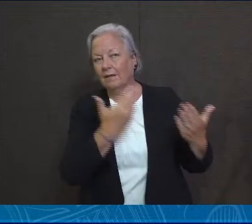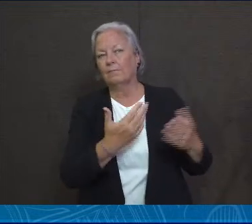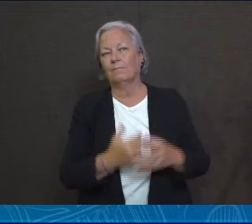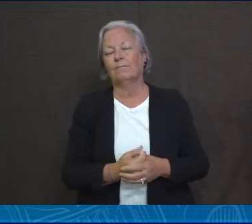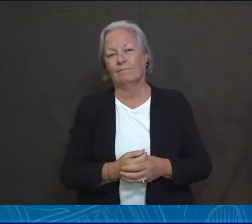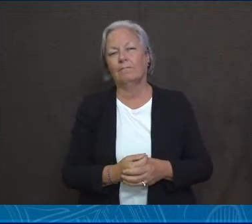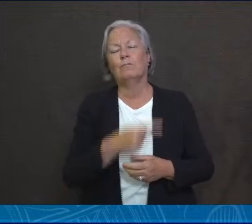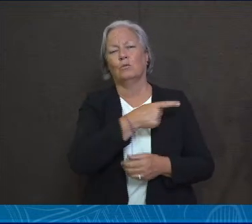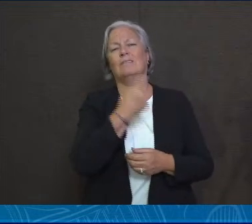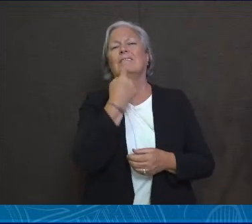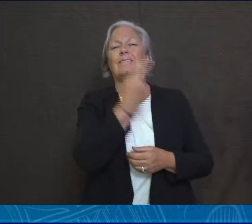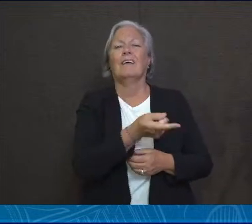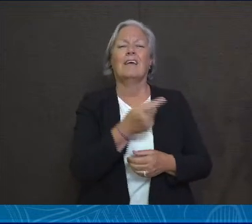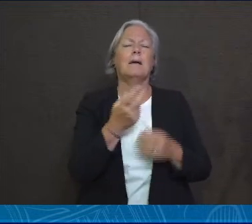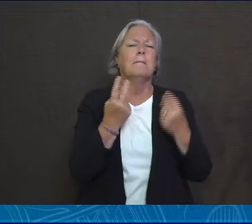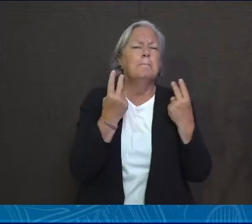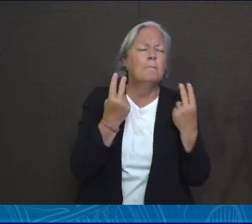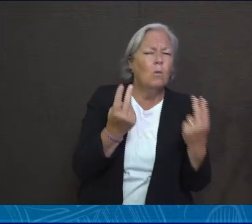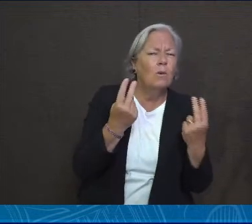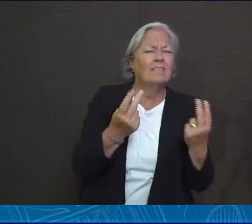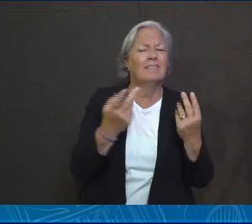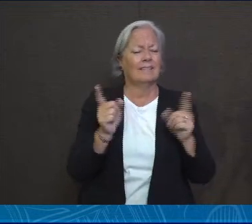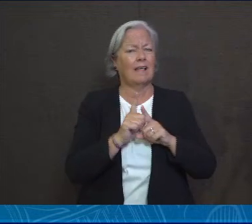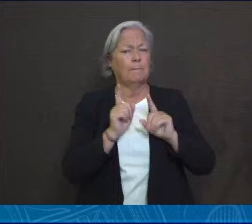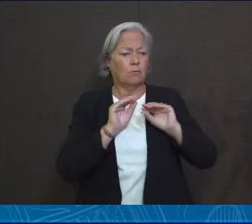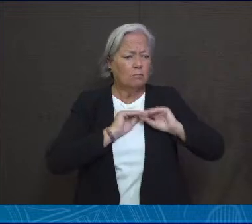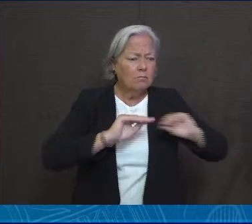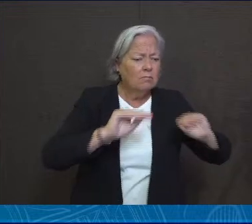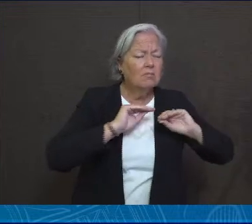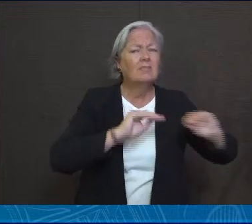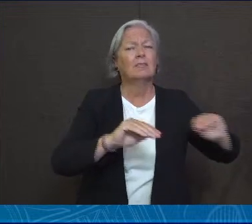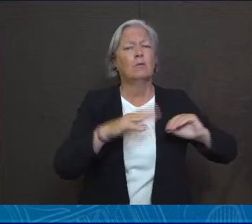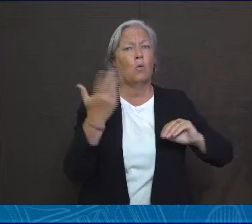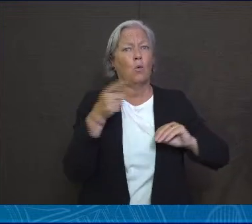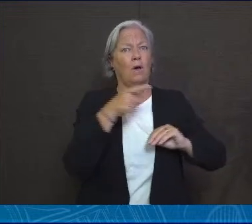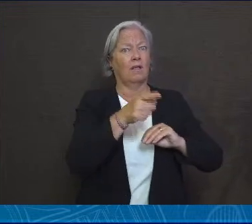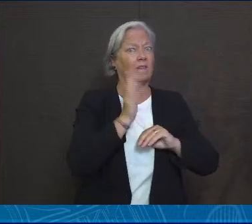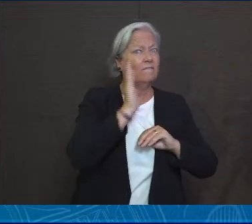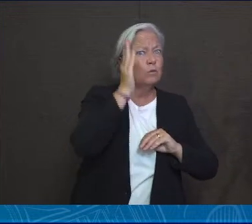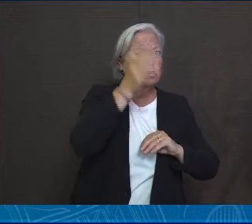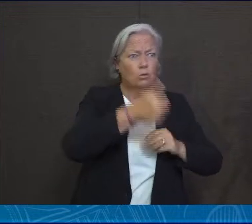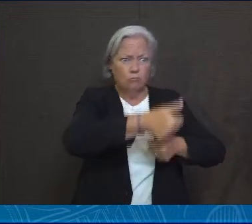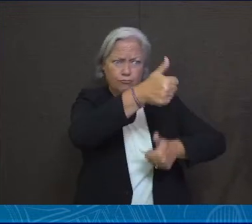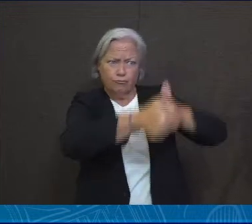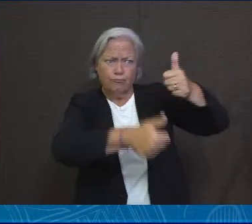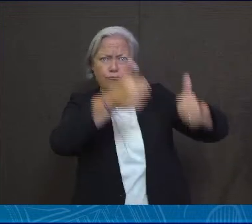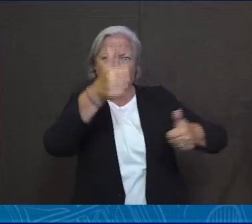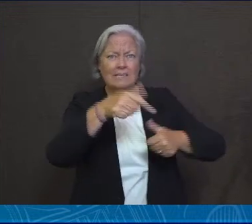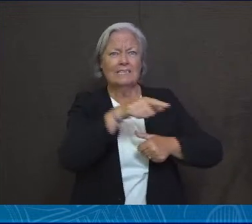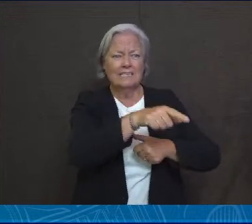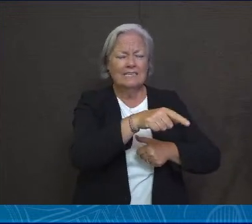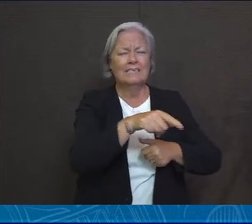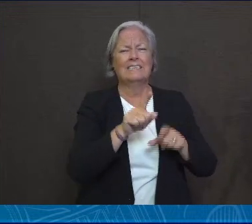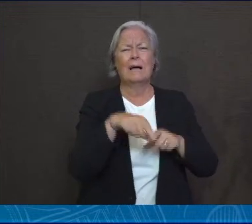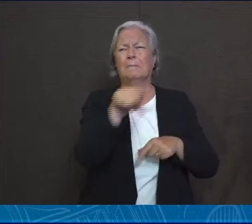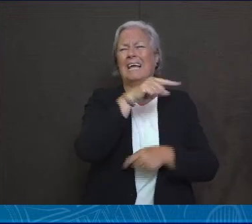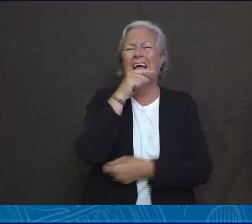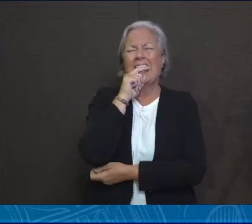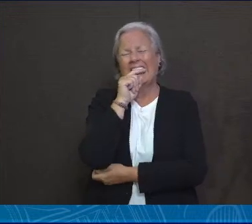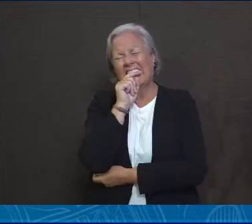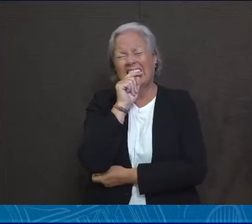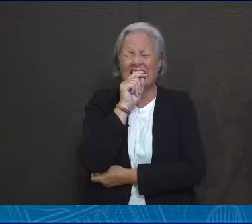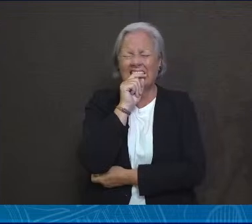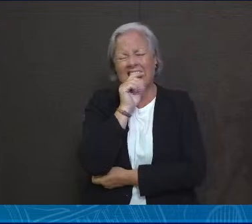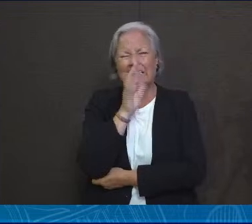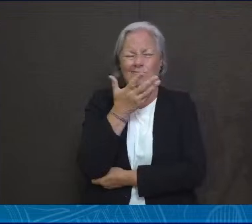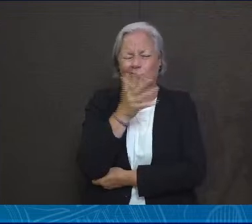the importance of training current and future leaders to deal with the issue of uncertainty when it comes to